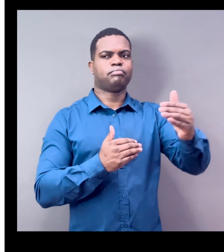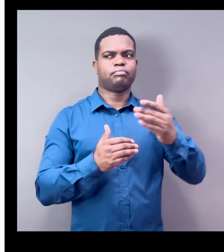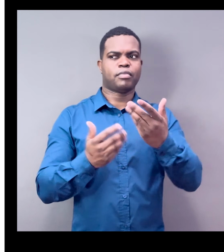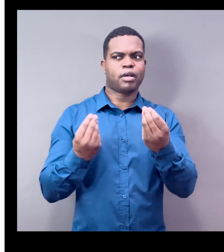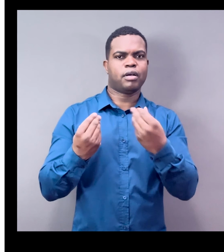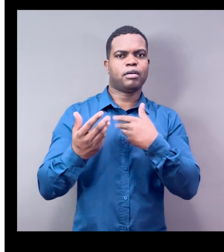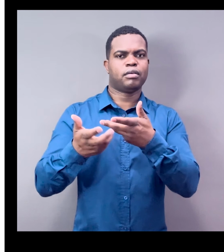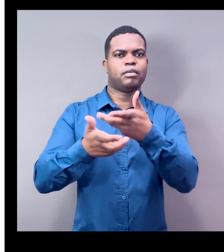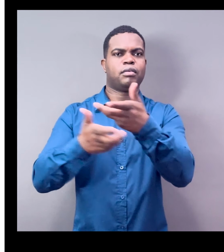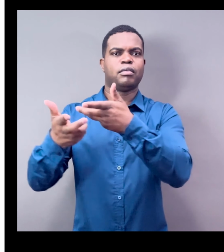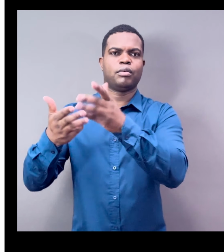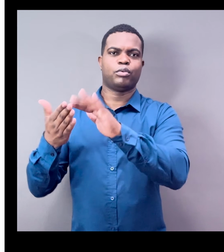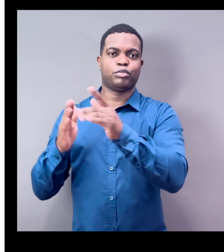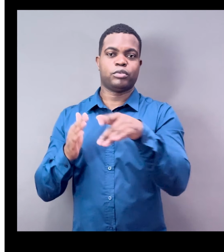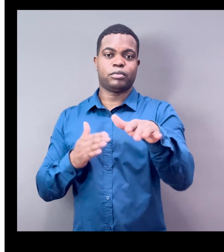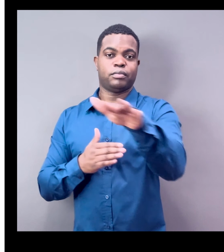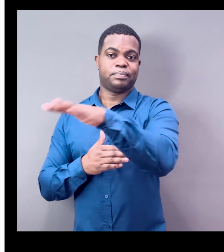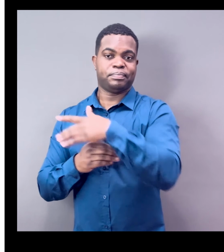engagement efforts.